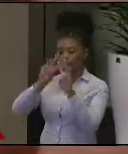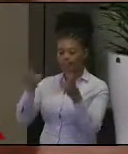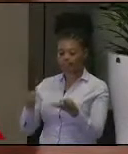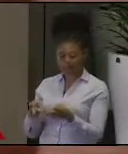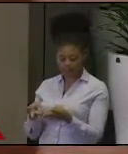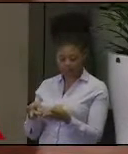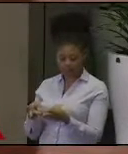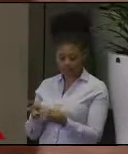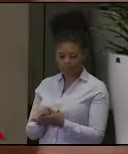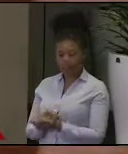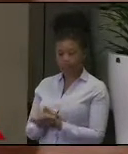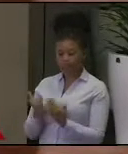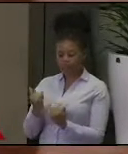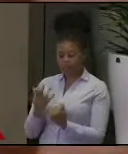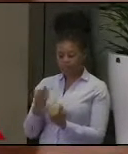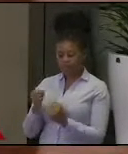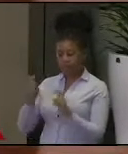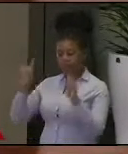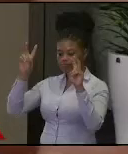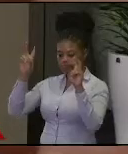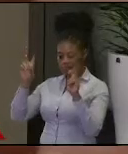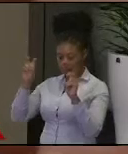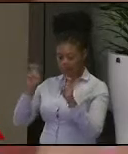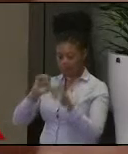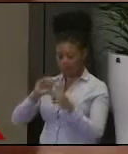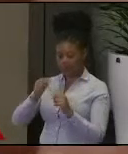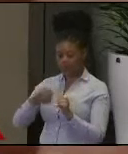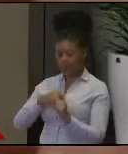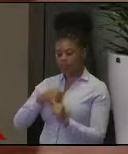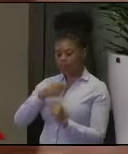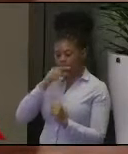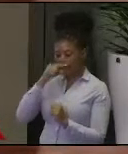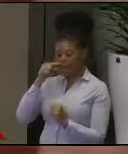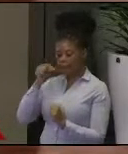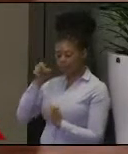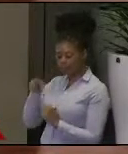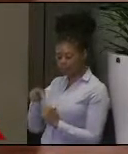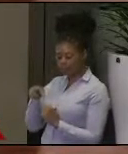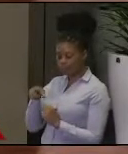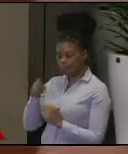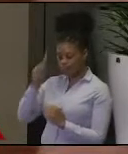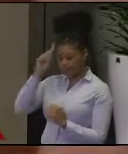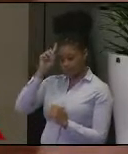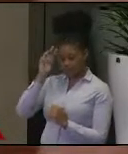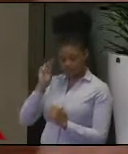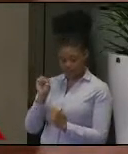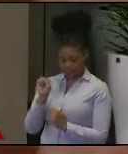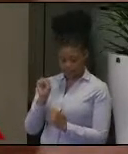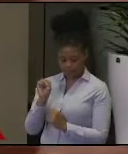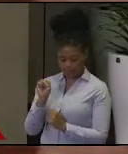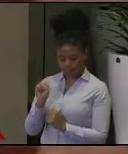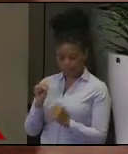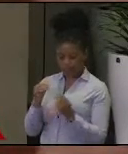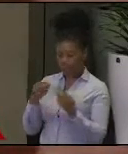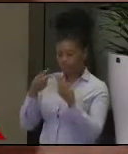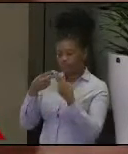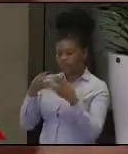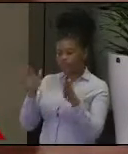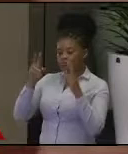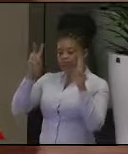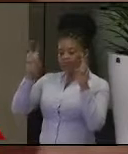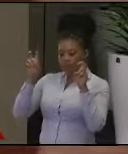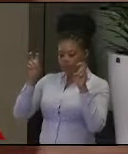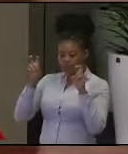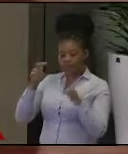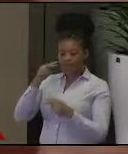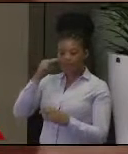would like to leave you with a quote from our iconic namesake, Nelson Mandela, and I open quote,